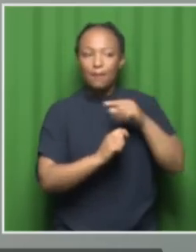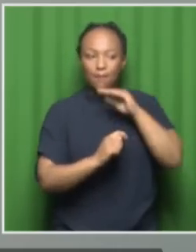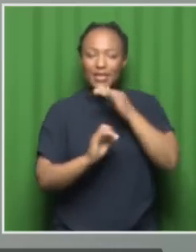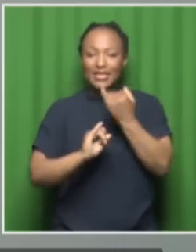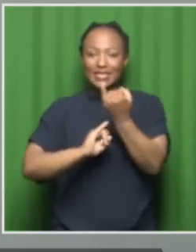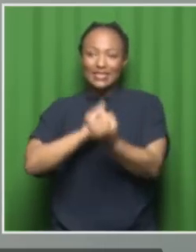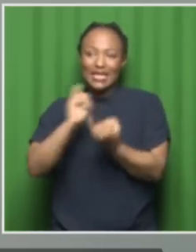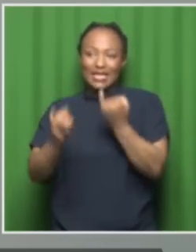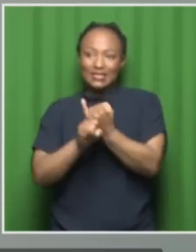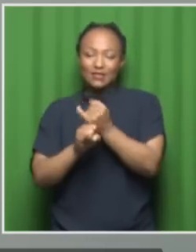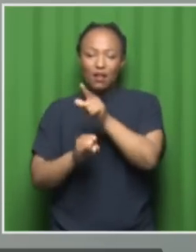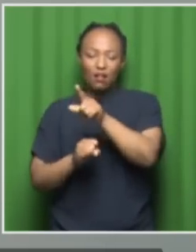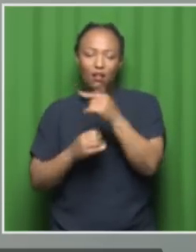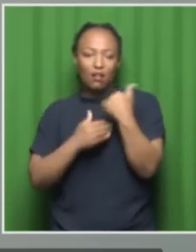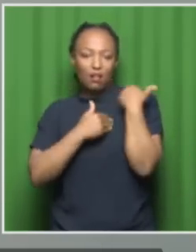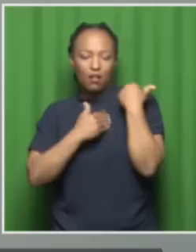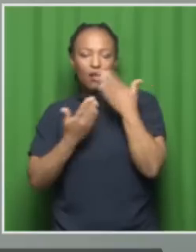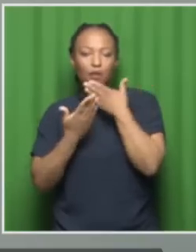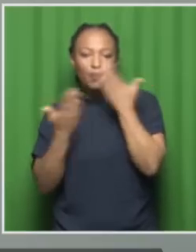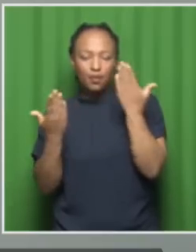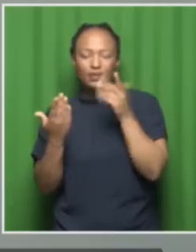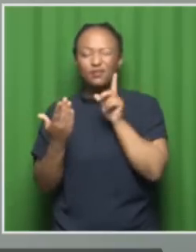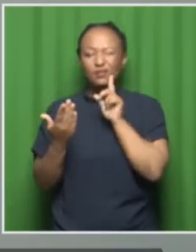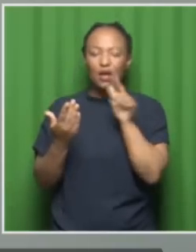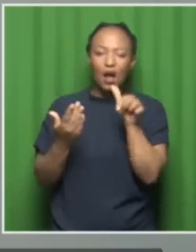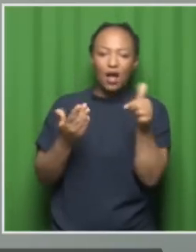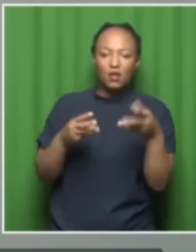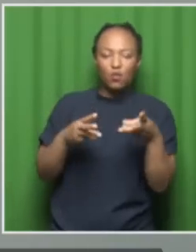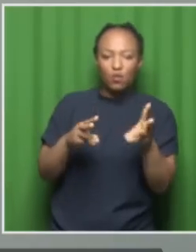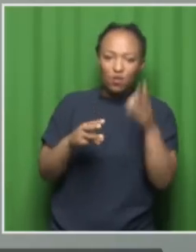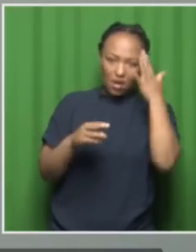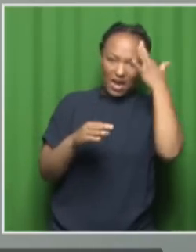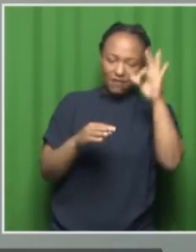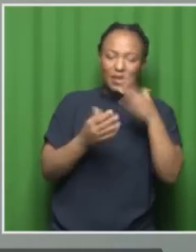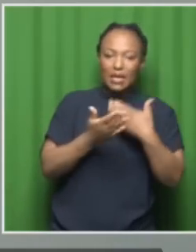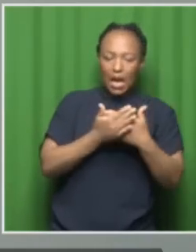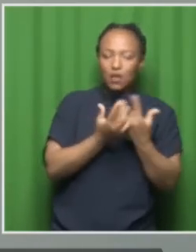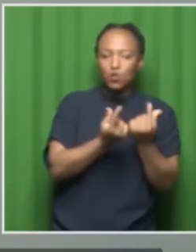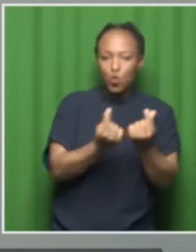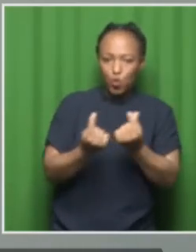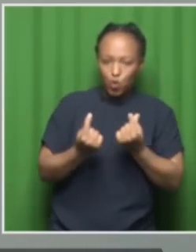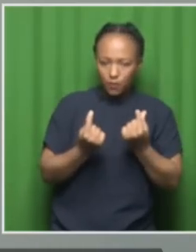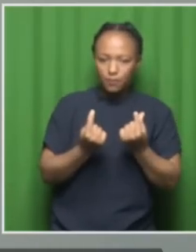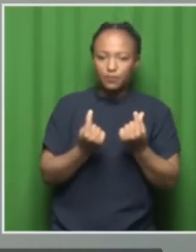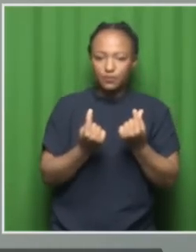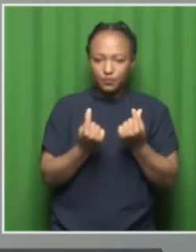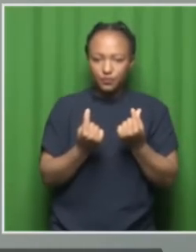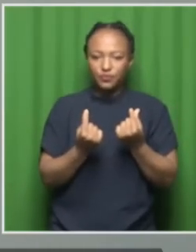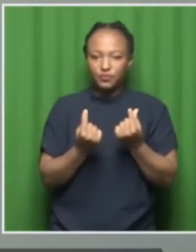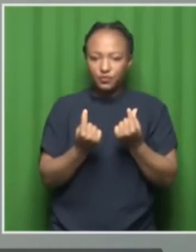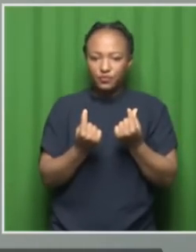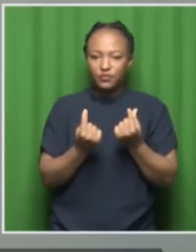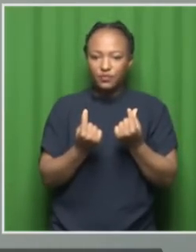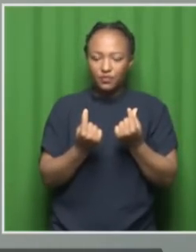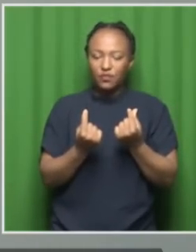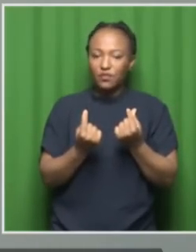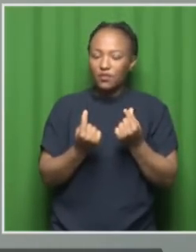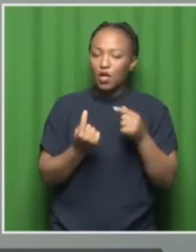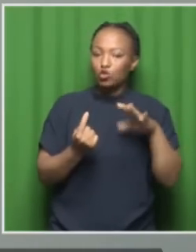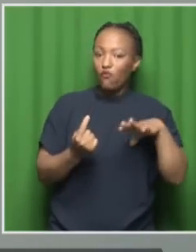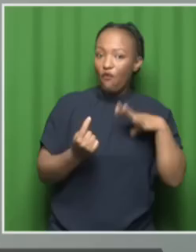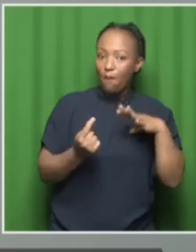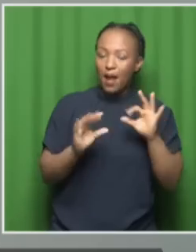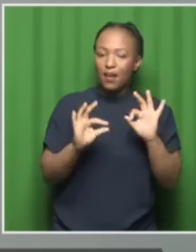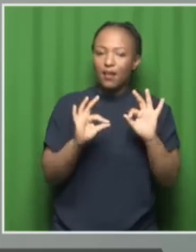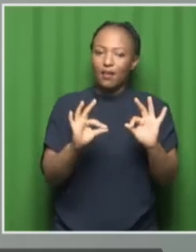international security and proposed a number of measures that governments can take to formalize artisanal